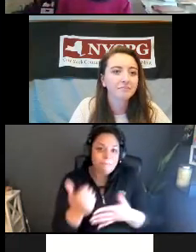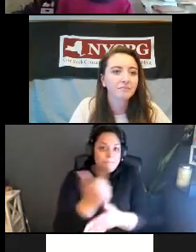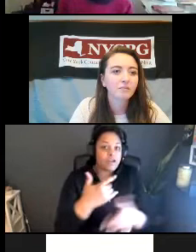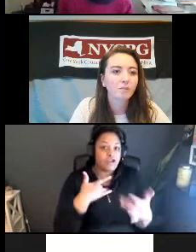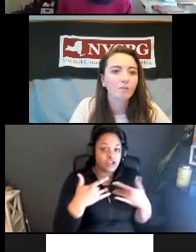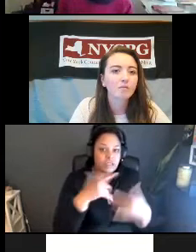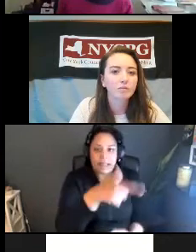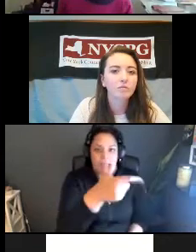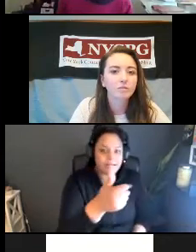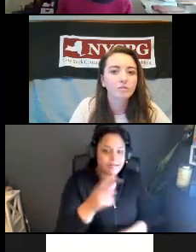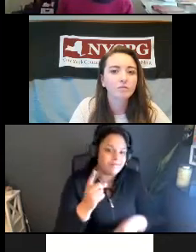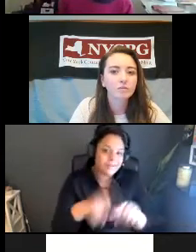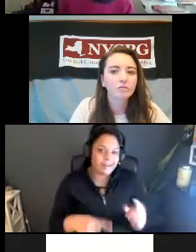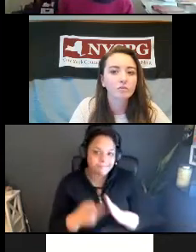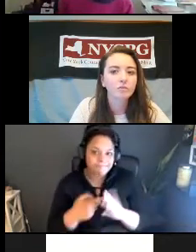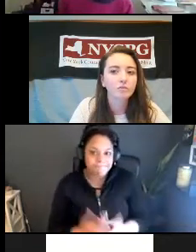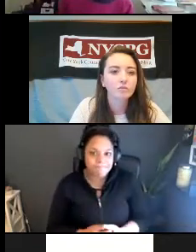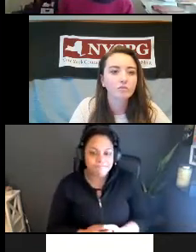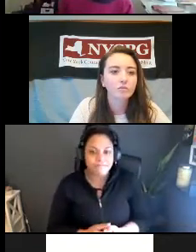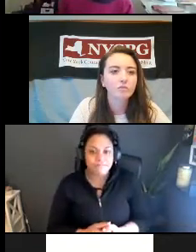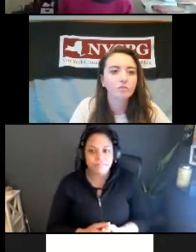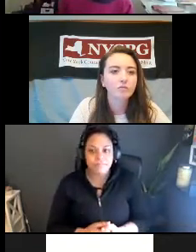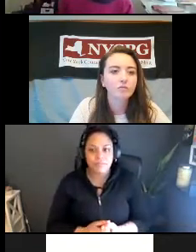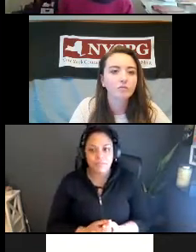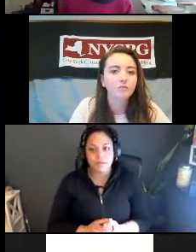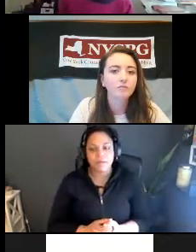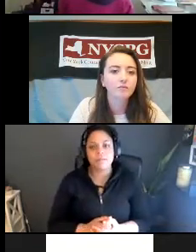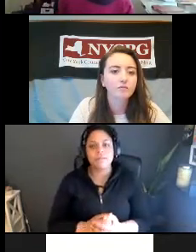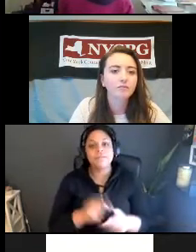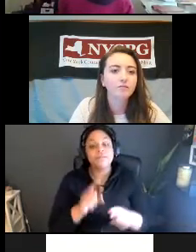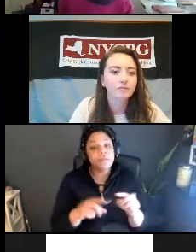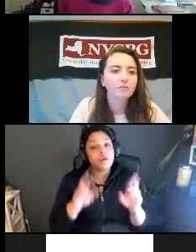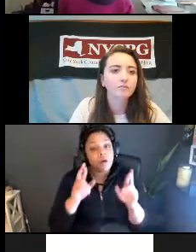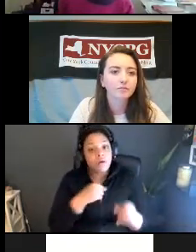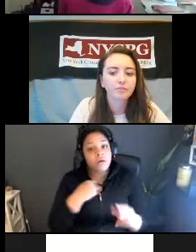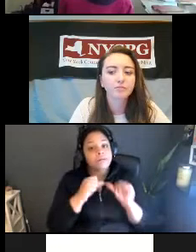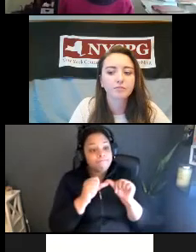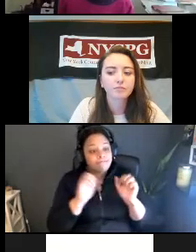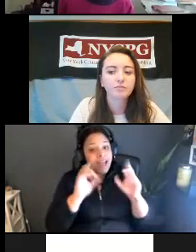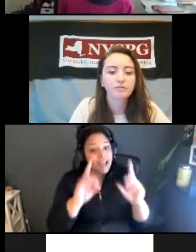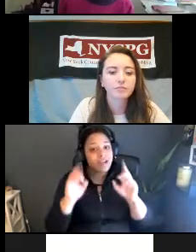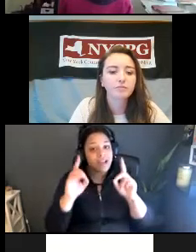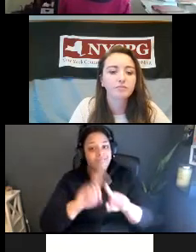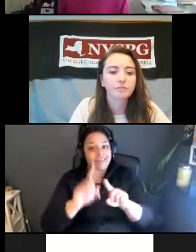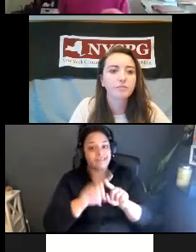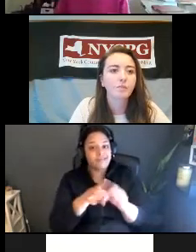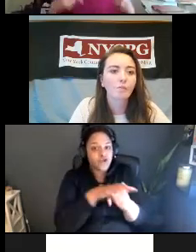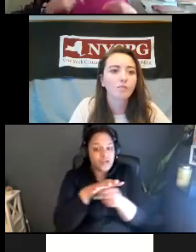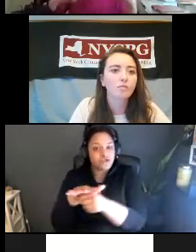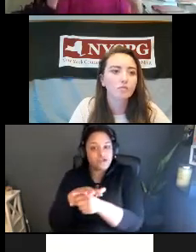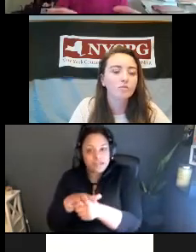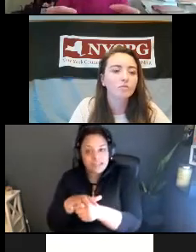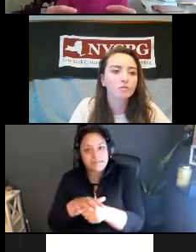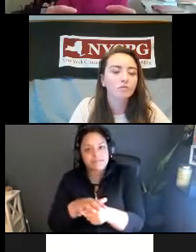concern is something else. But hopefully we can educate more and more jurisdictions on